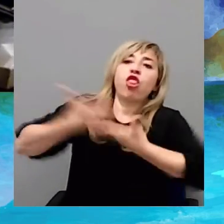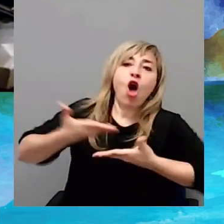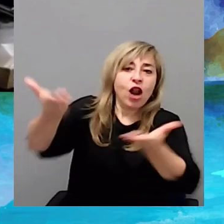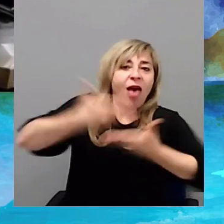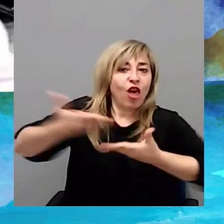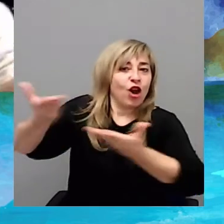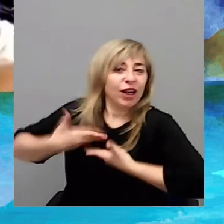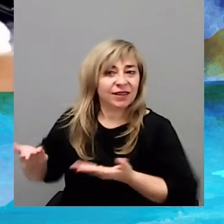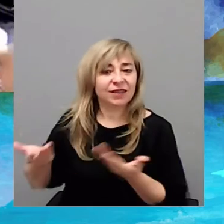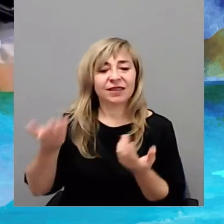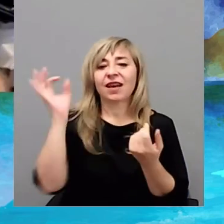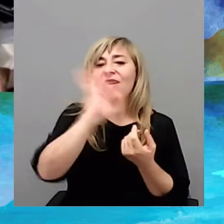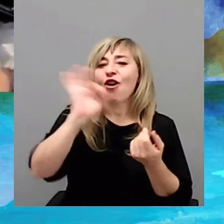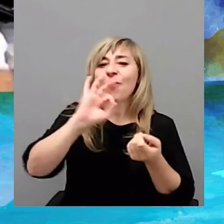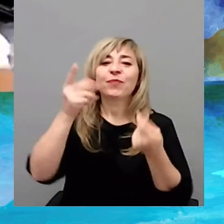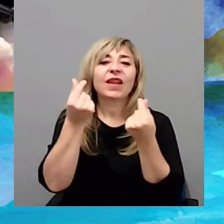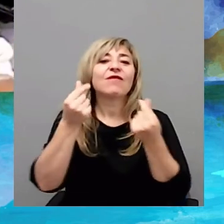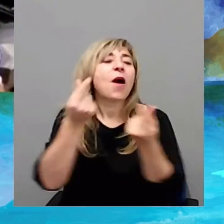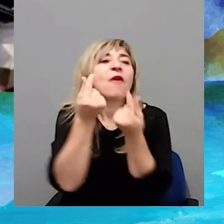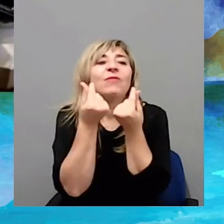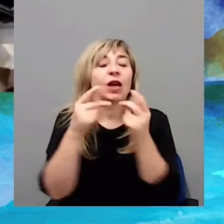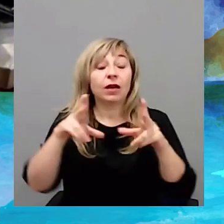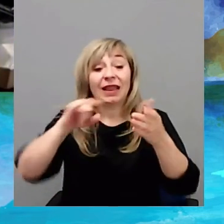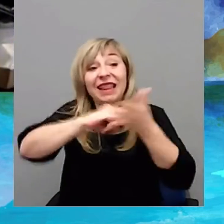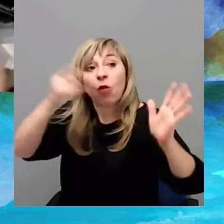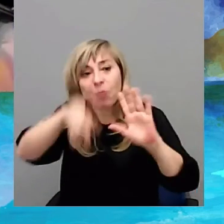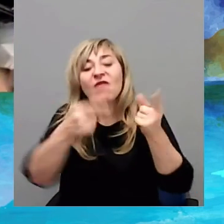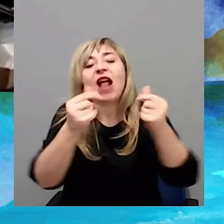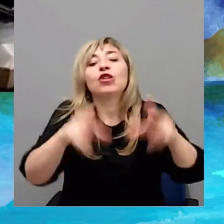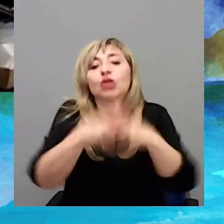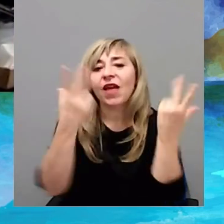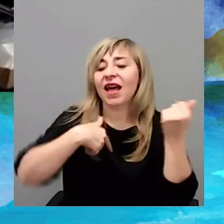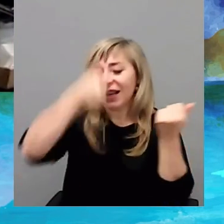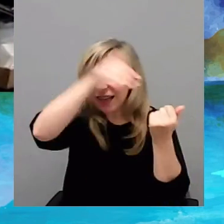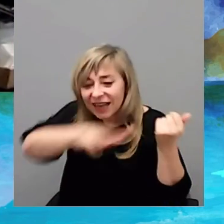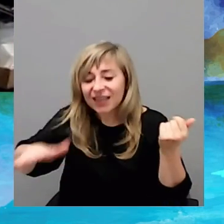different organizations. As I mentioned, we have our little mascot,